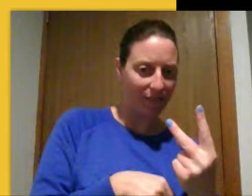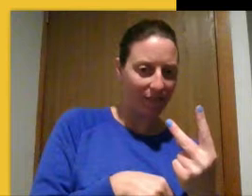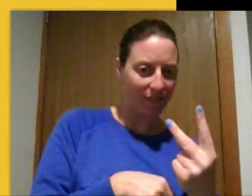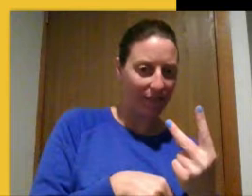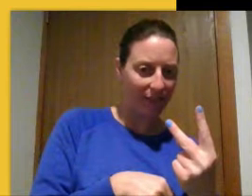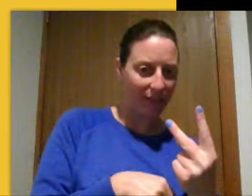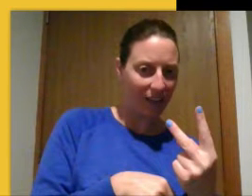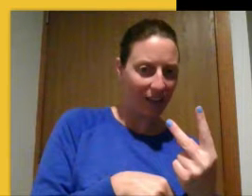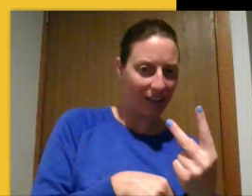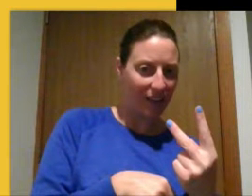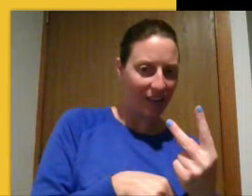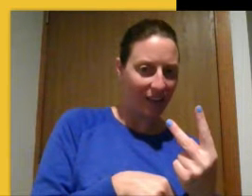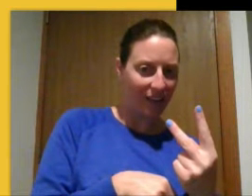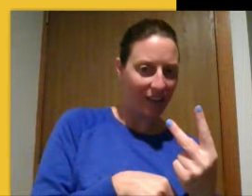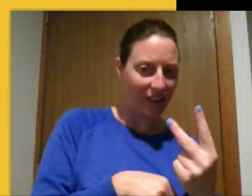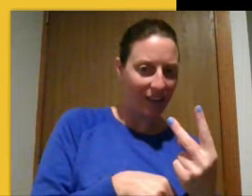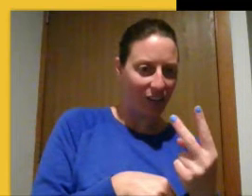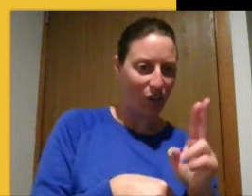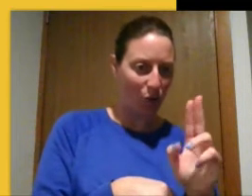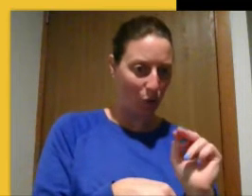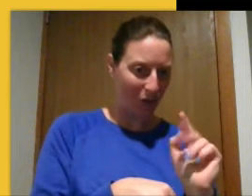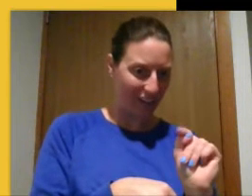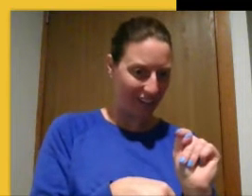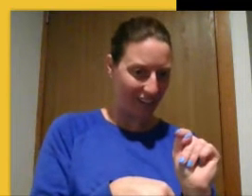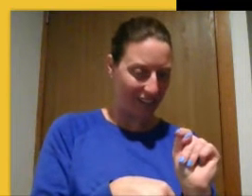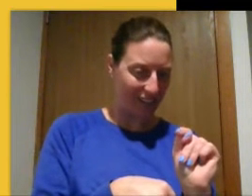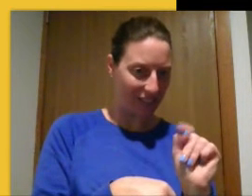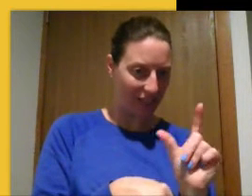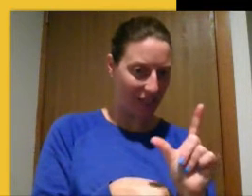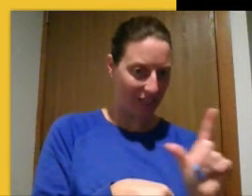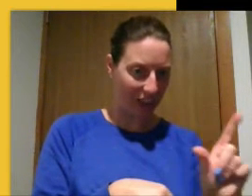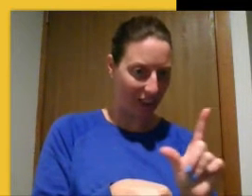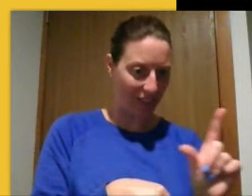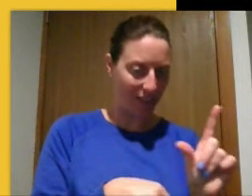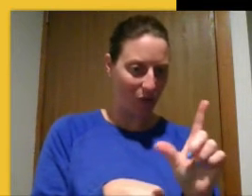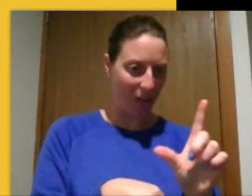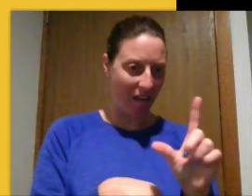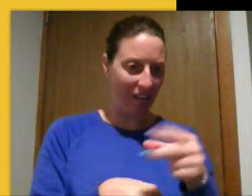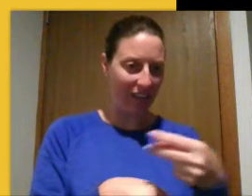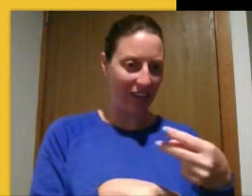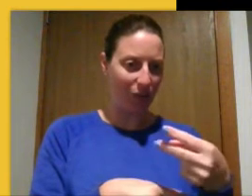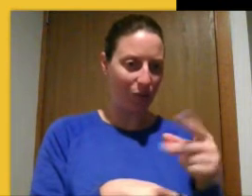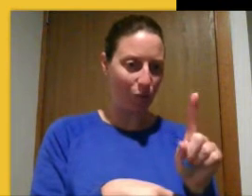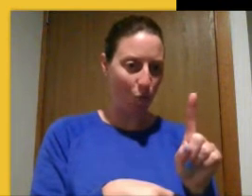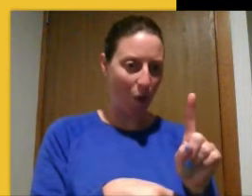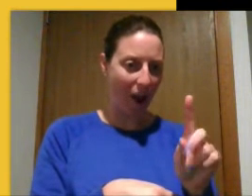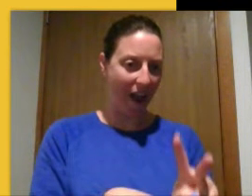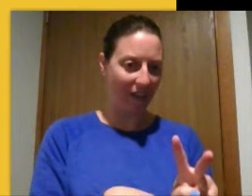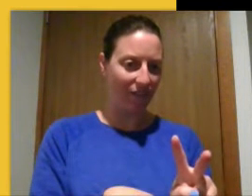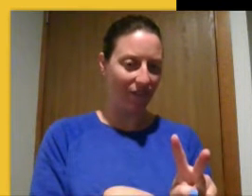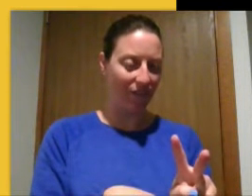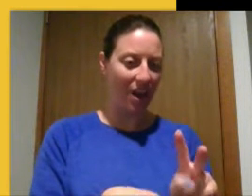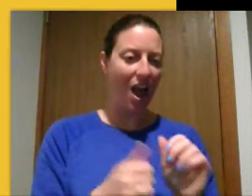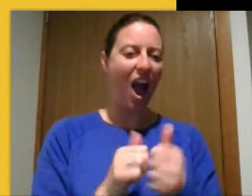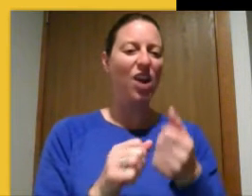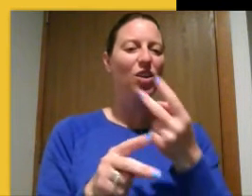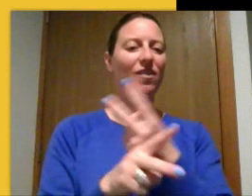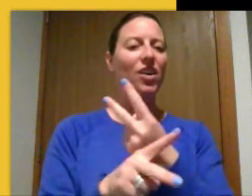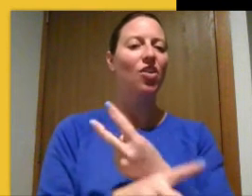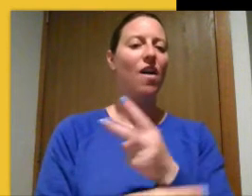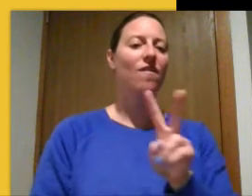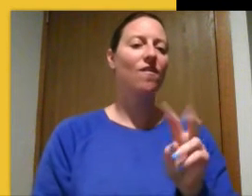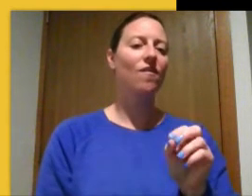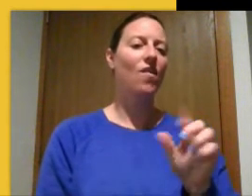has half a unit side length. What is the volume of the prism in cubic